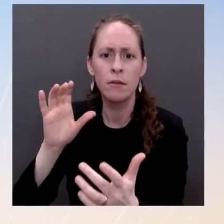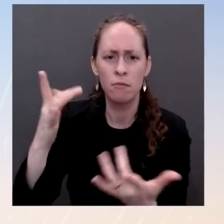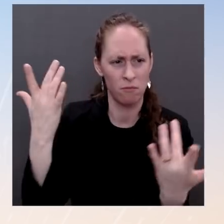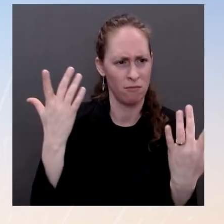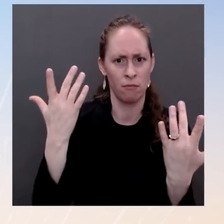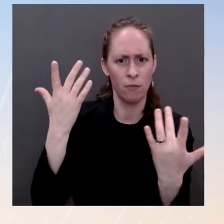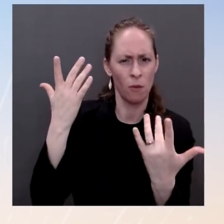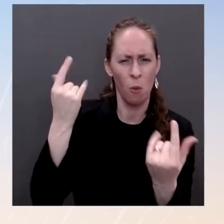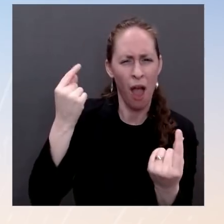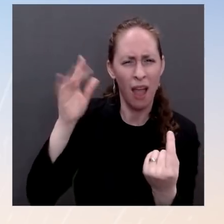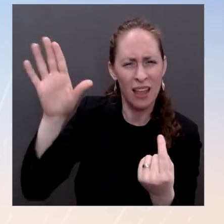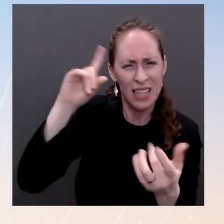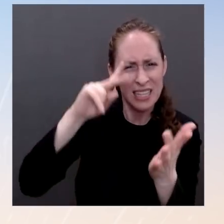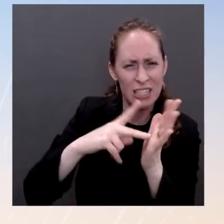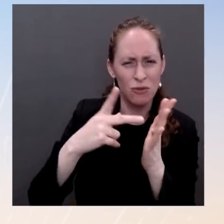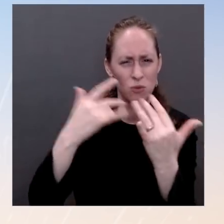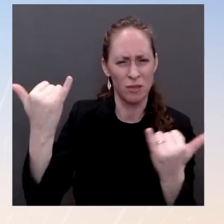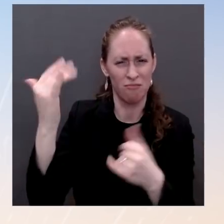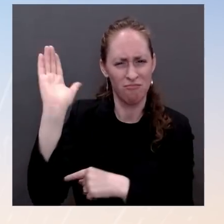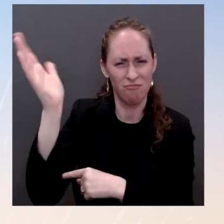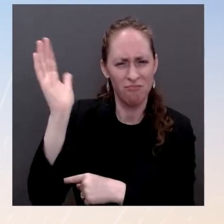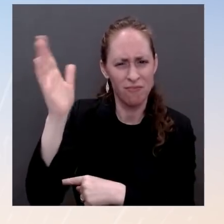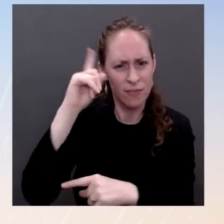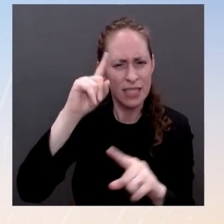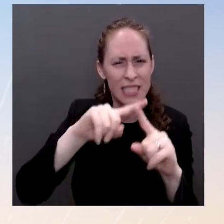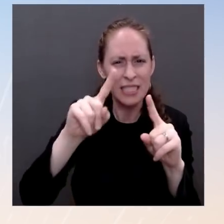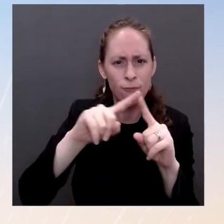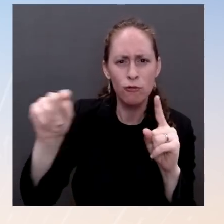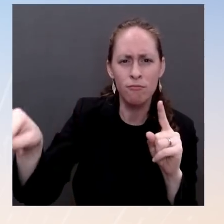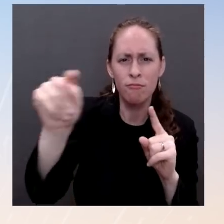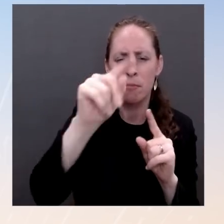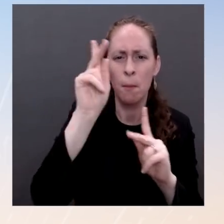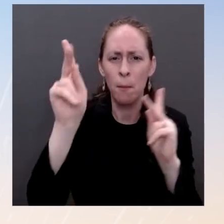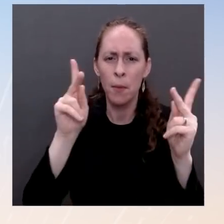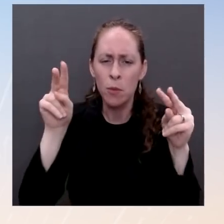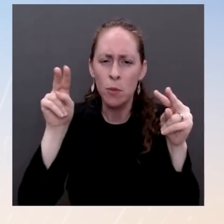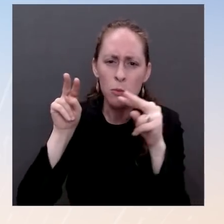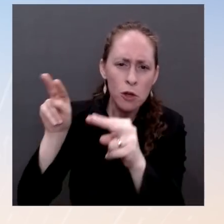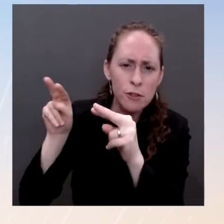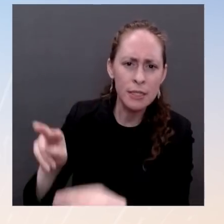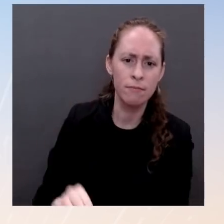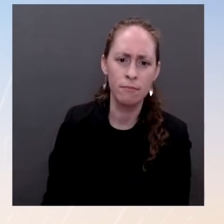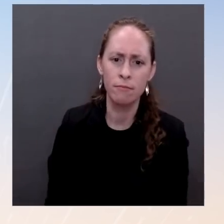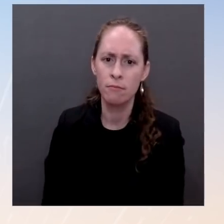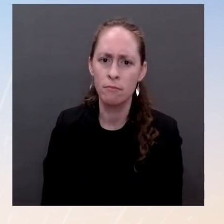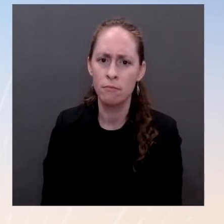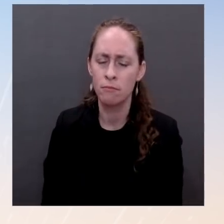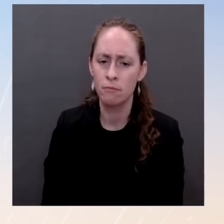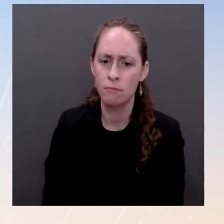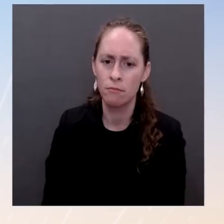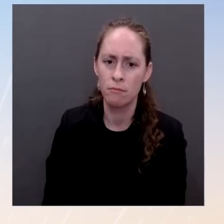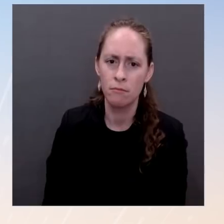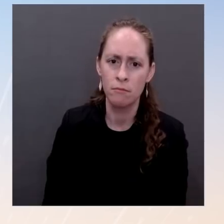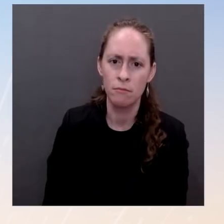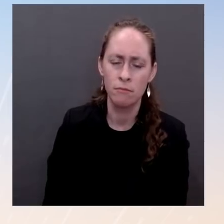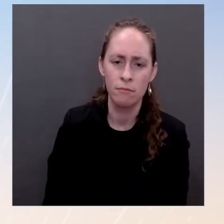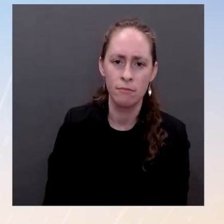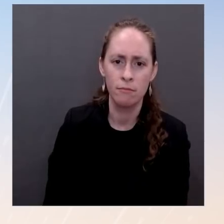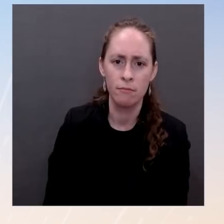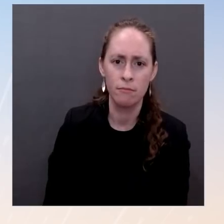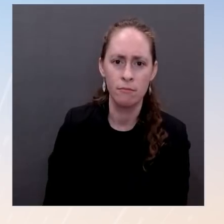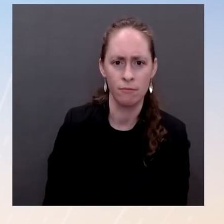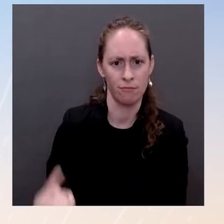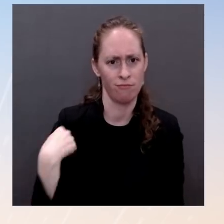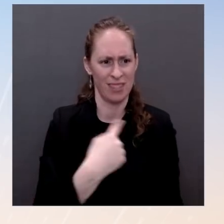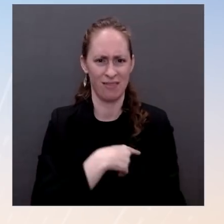this very closely, the potential of an invasion, our diplomatic engagements. And there's no question the American people have been consuming what you